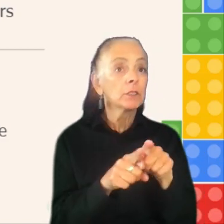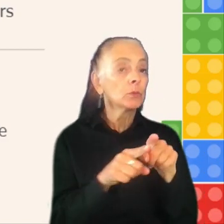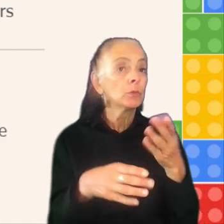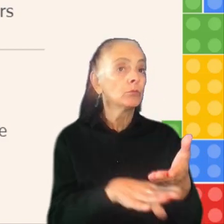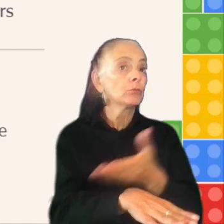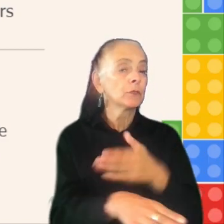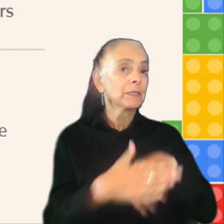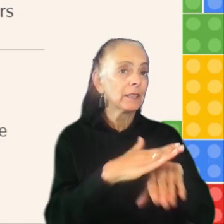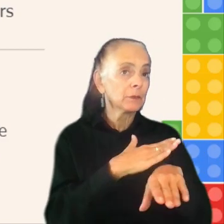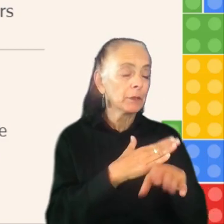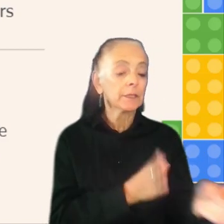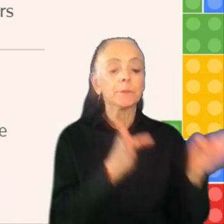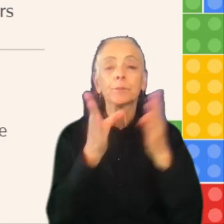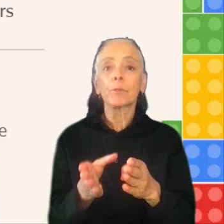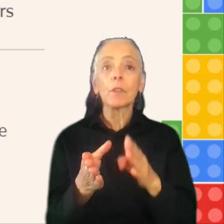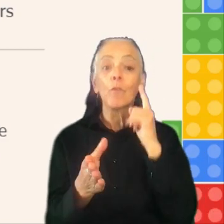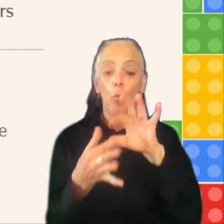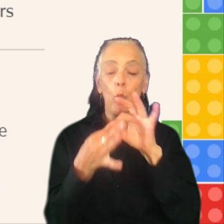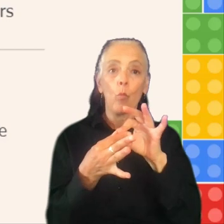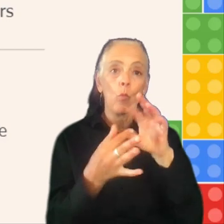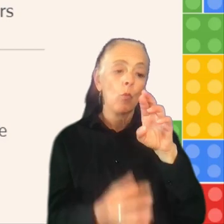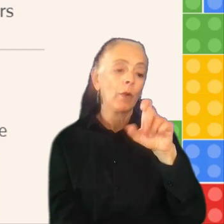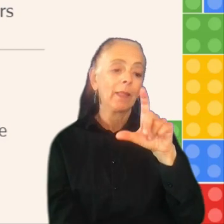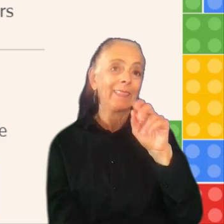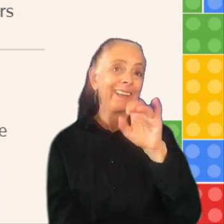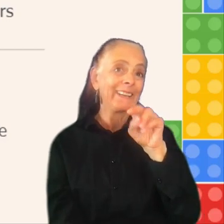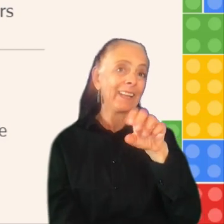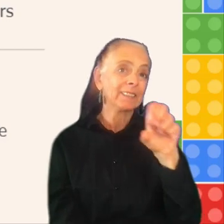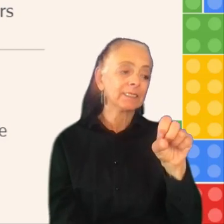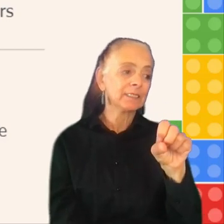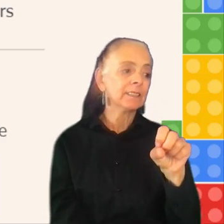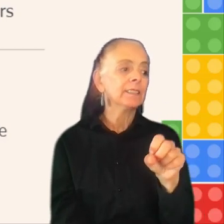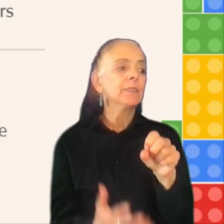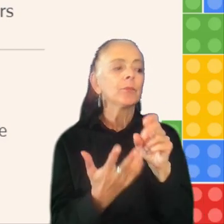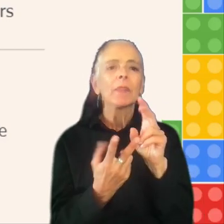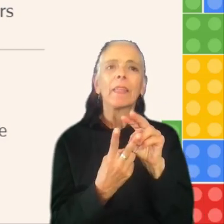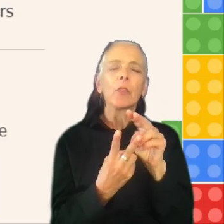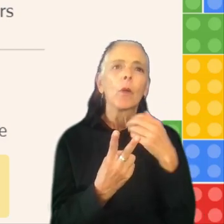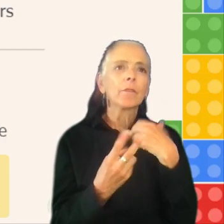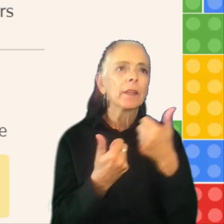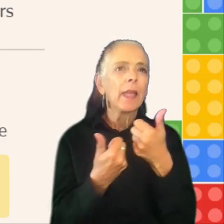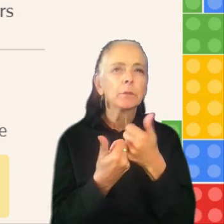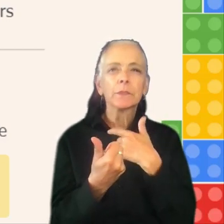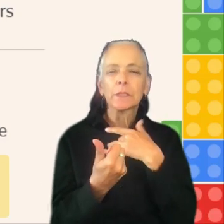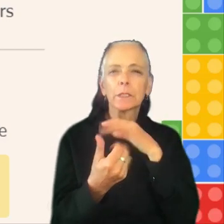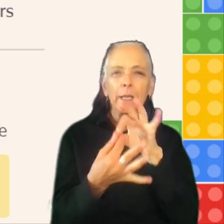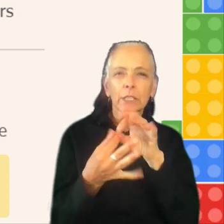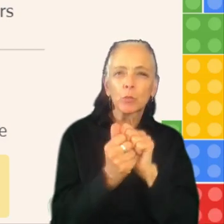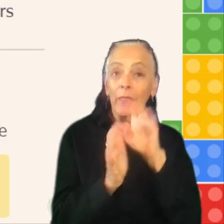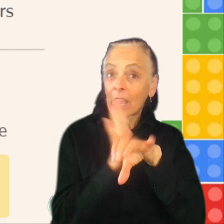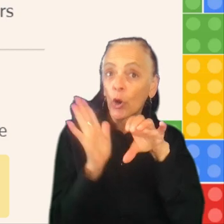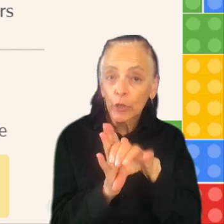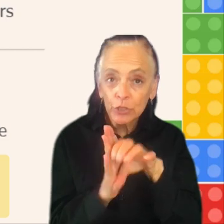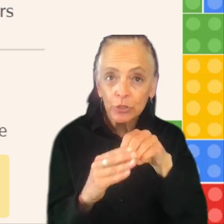accessibility of your game. For relatedness, it comes down to either for narrative games, having players feel a sense of connection